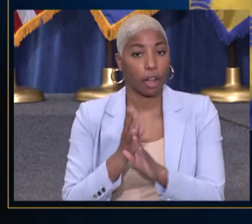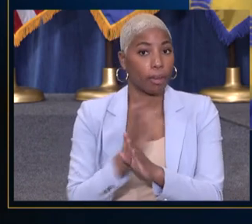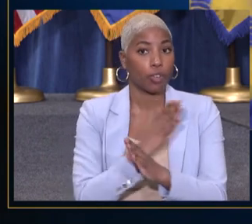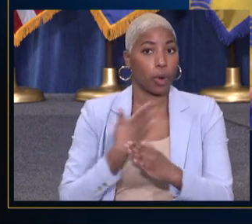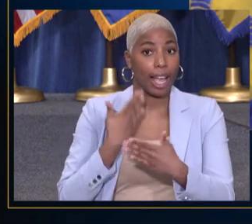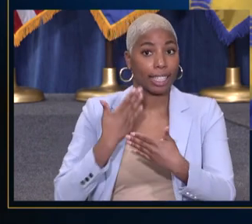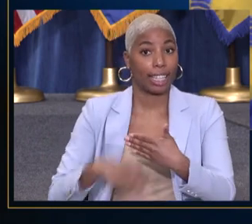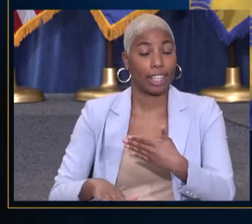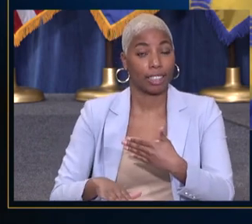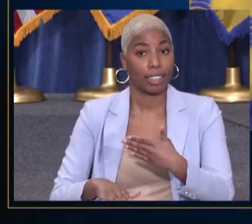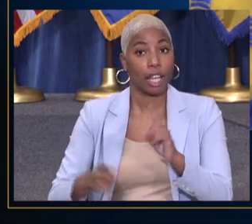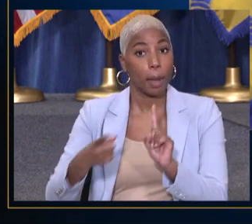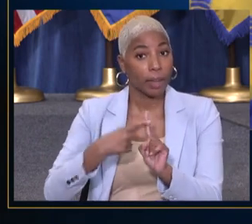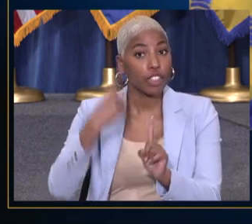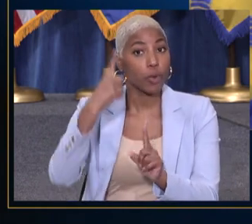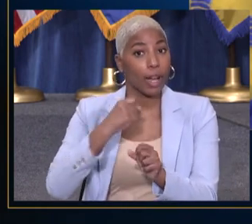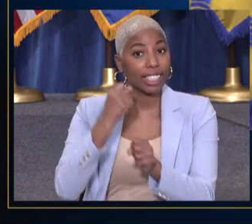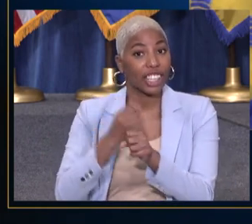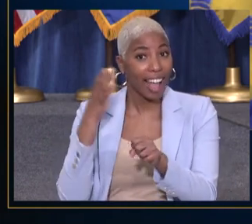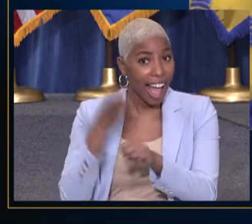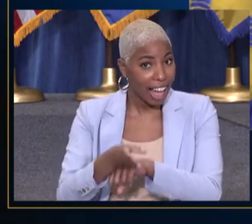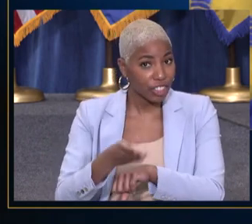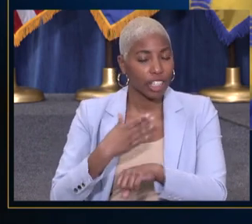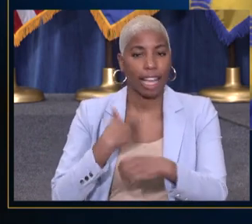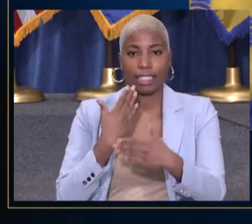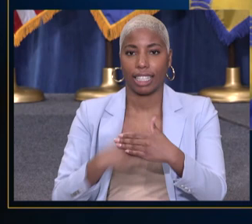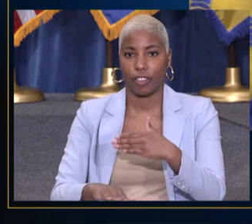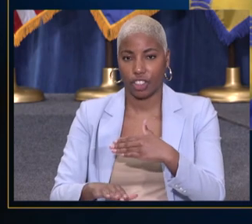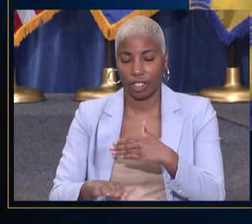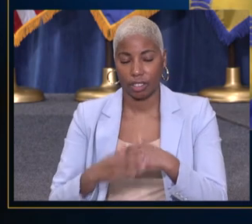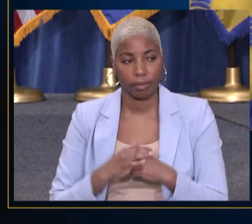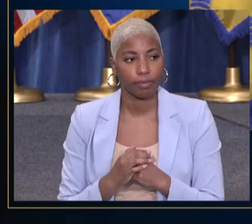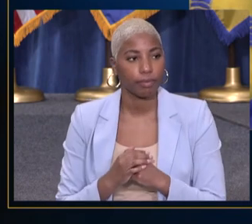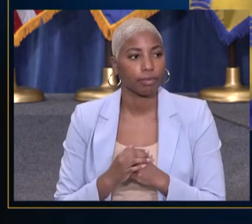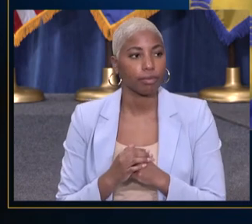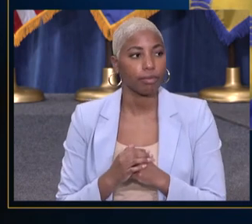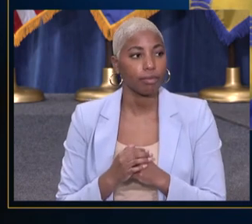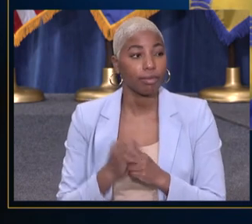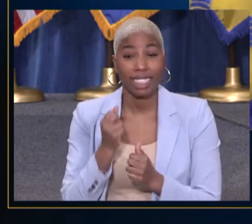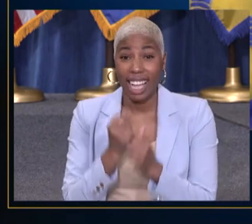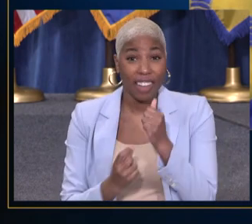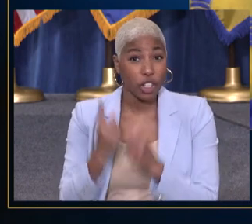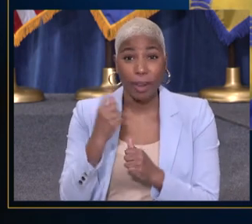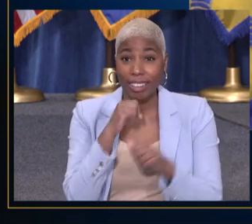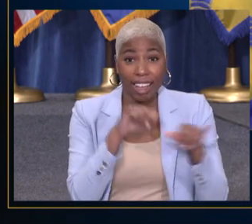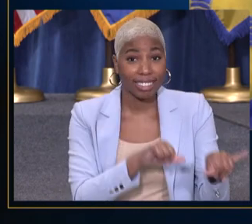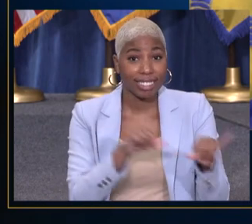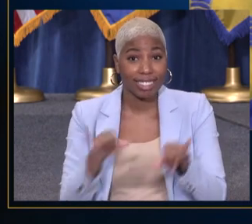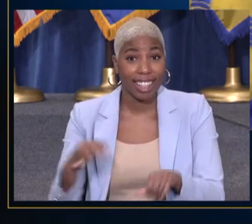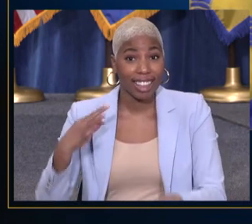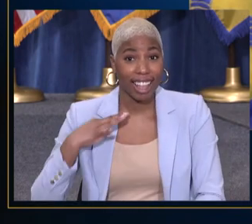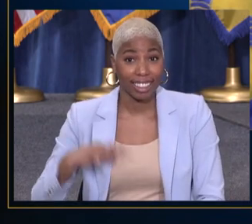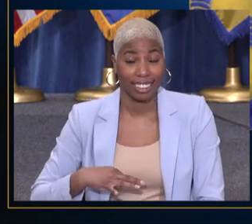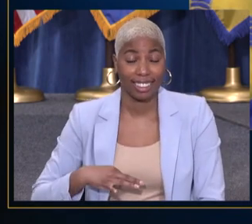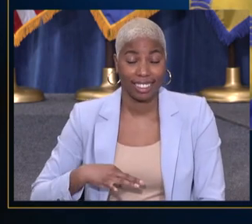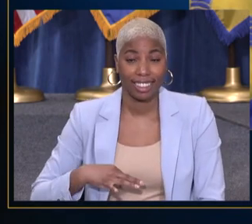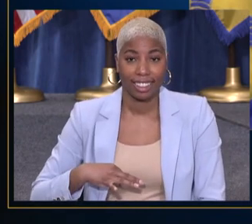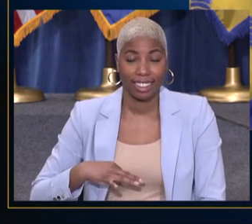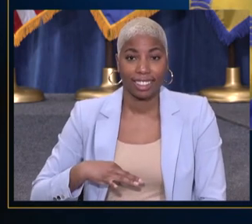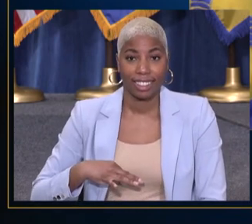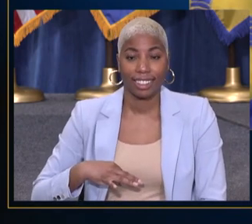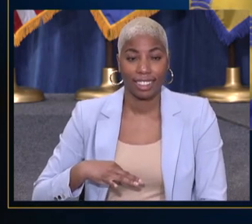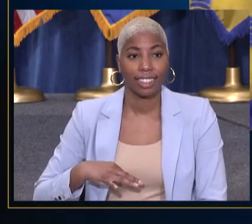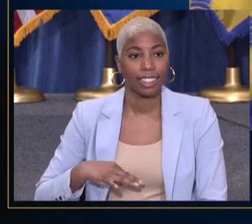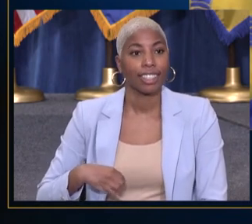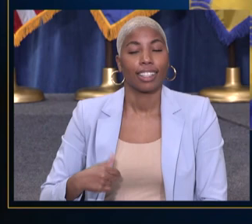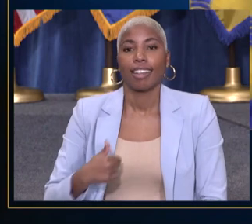up to a year after I delivered. Everyone is not as fortunate as me. I had